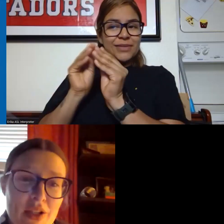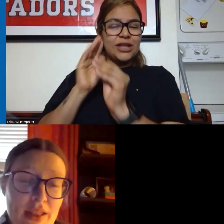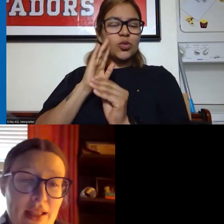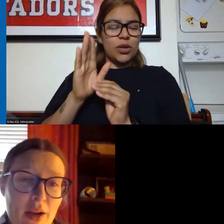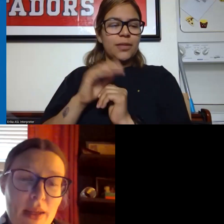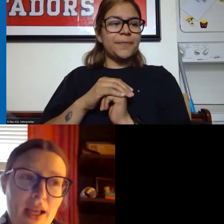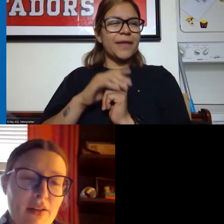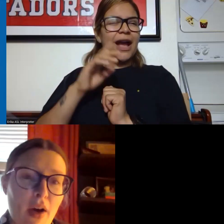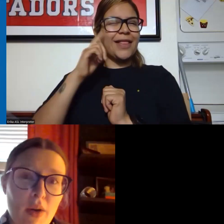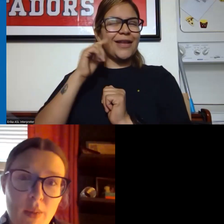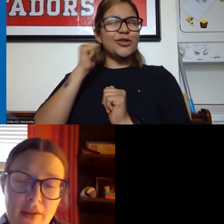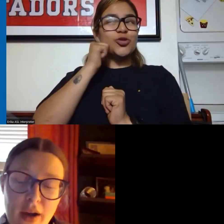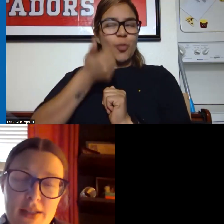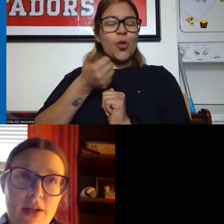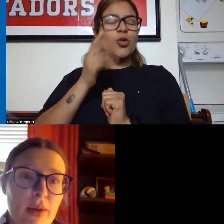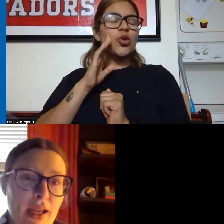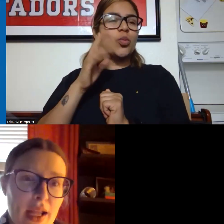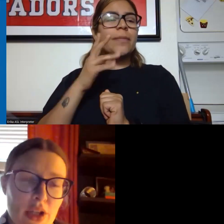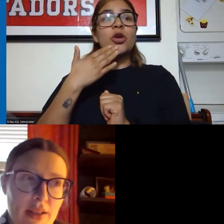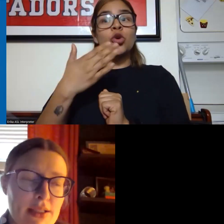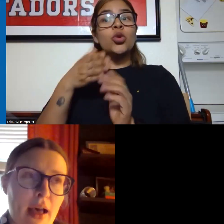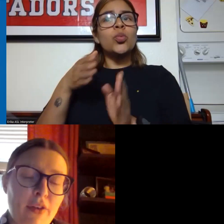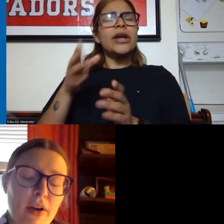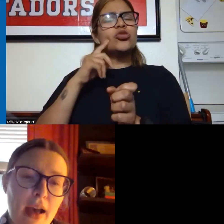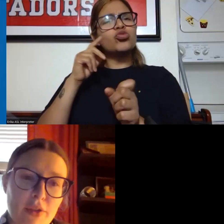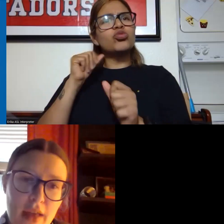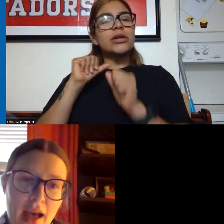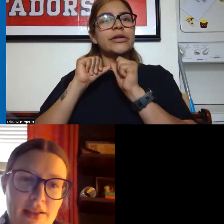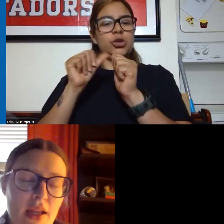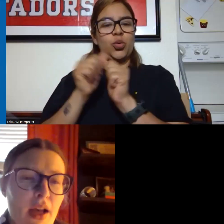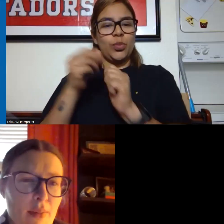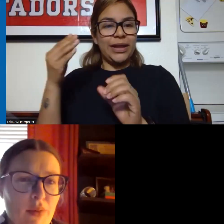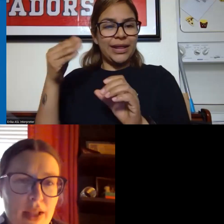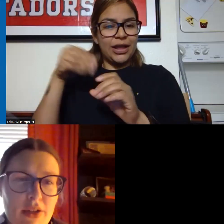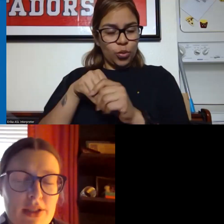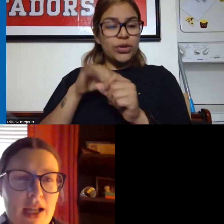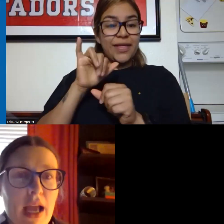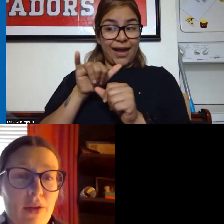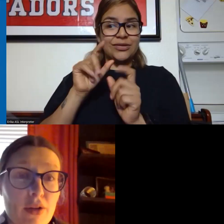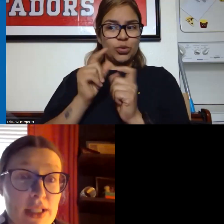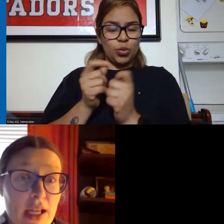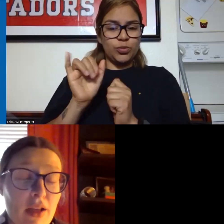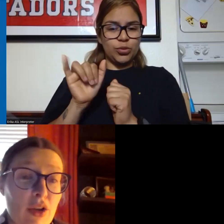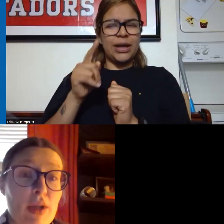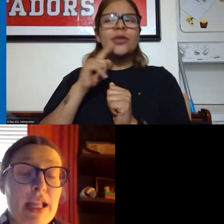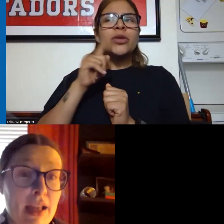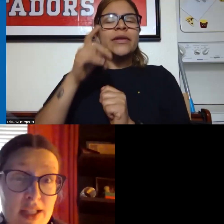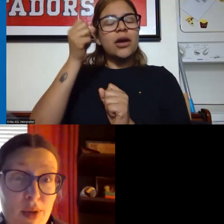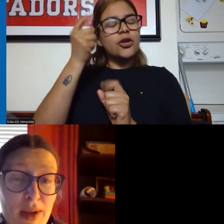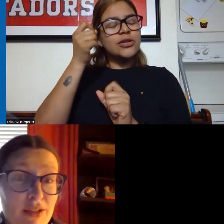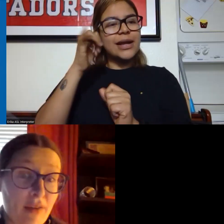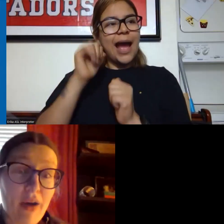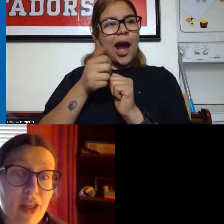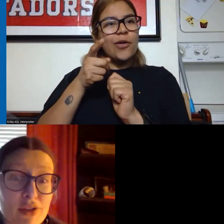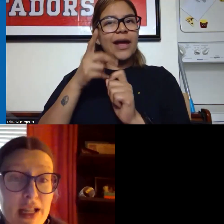tomorrow. So I think that'll be kind of a good way for us to re-engage on this effort after that, and really understand how they're seeing, because they can give us